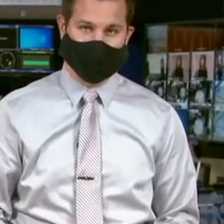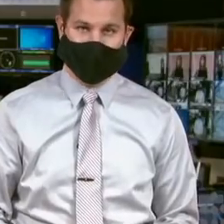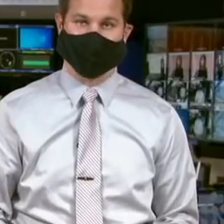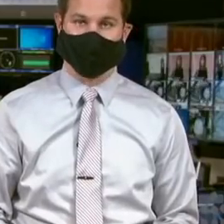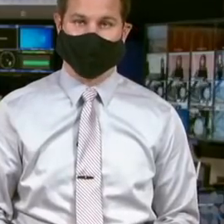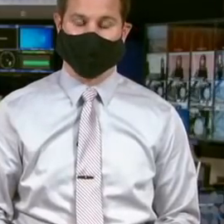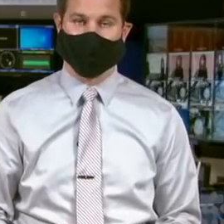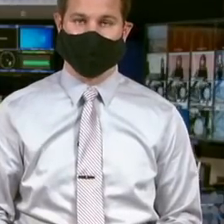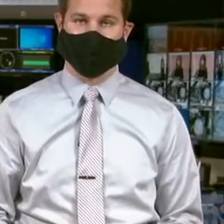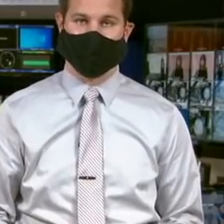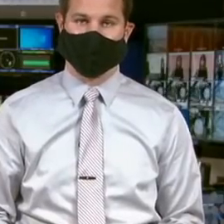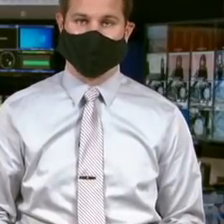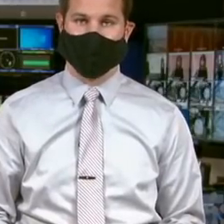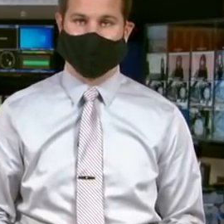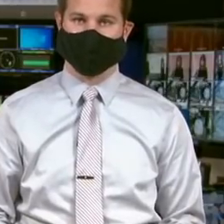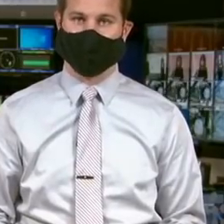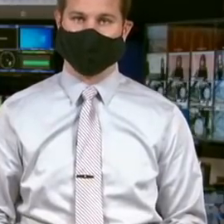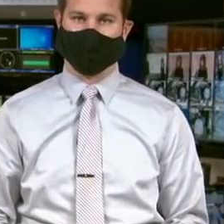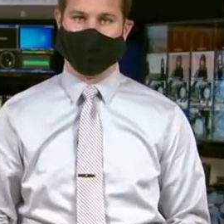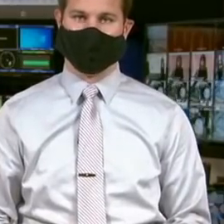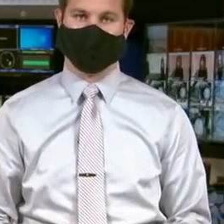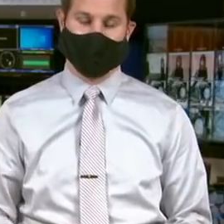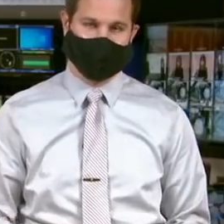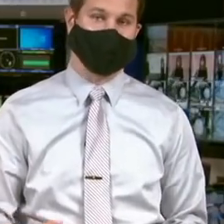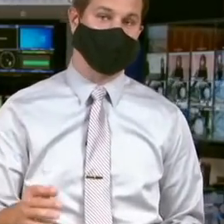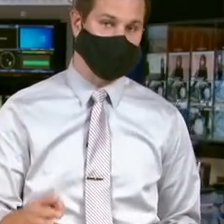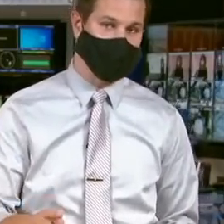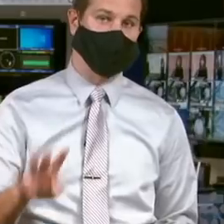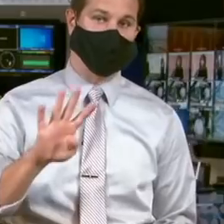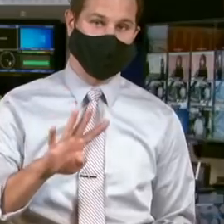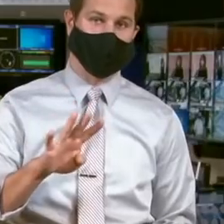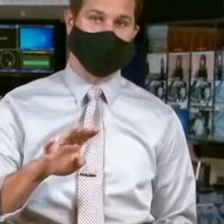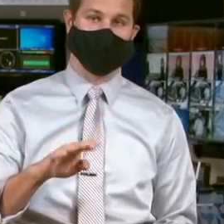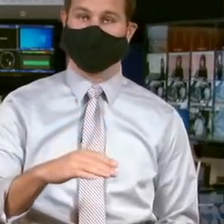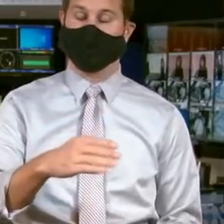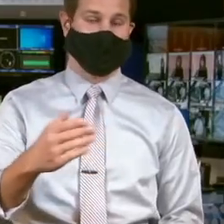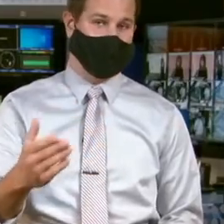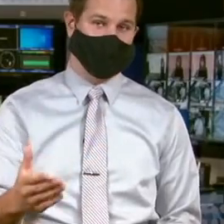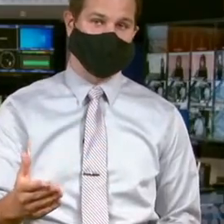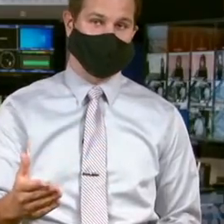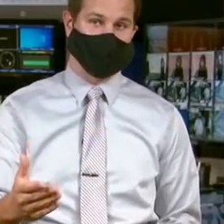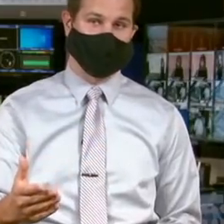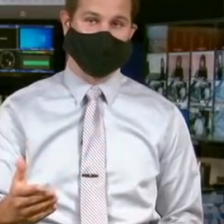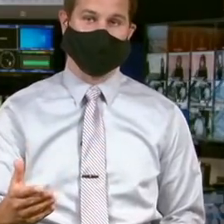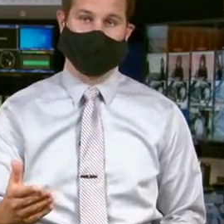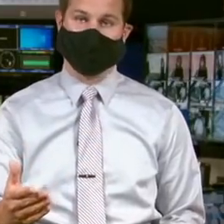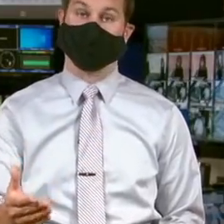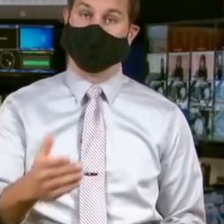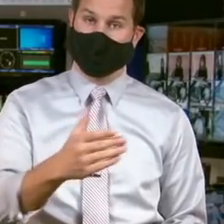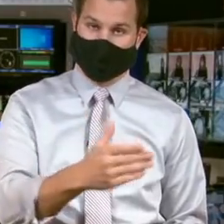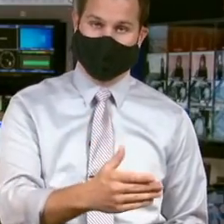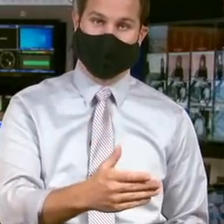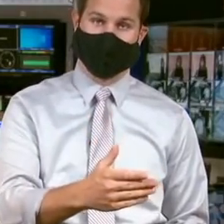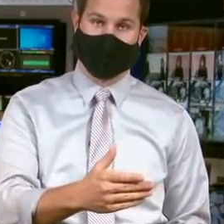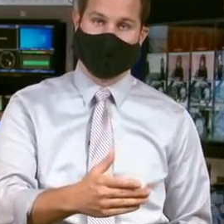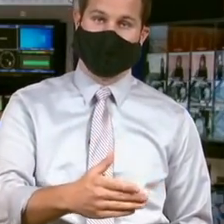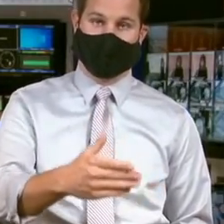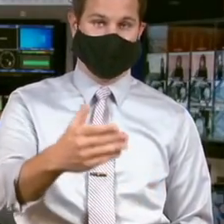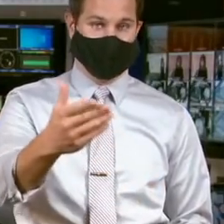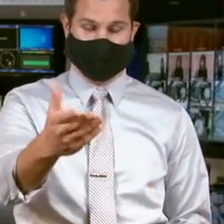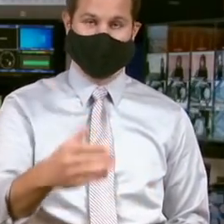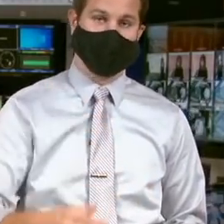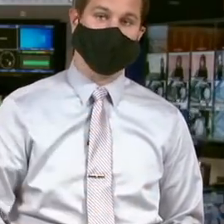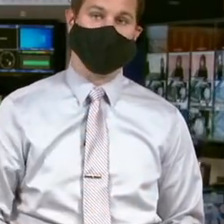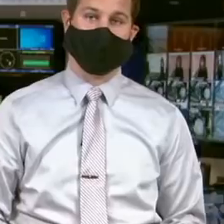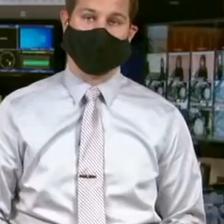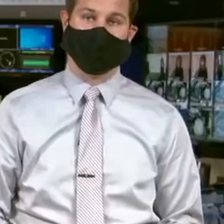governor's response to COVID-19 over the past several months. But it is only those four members, and there's been signal from House leadership.